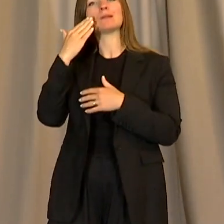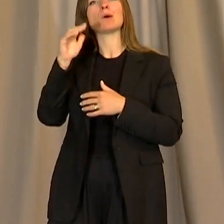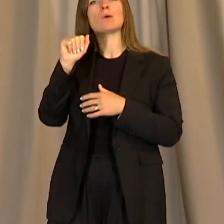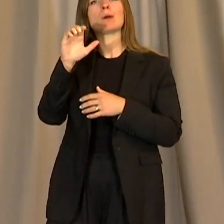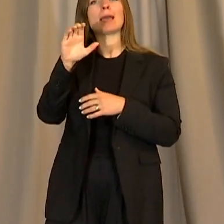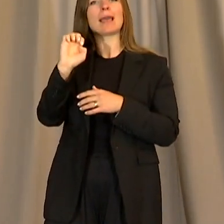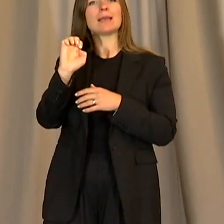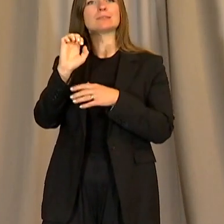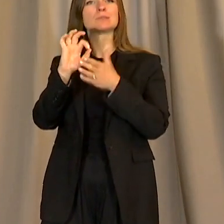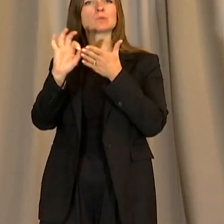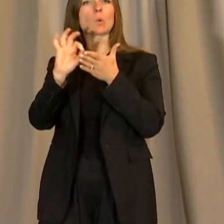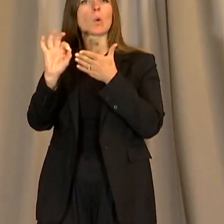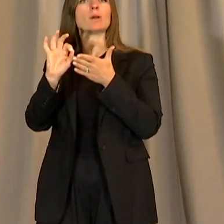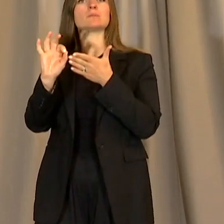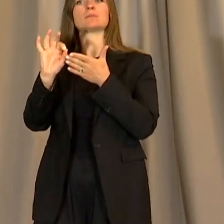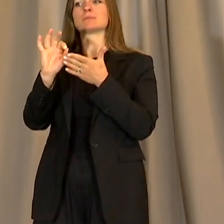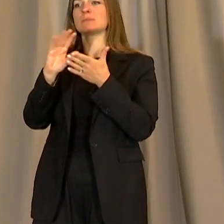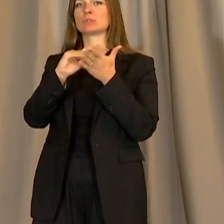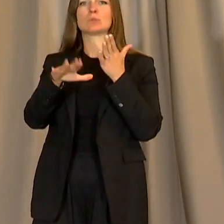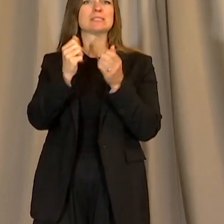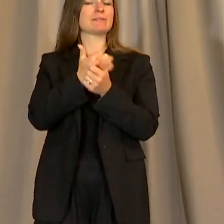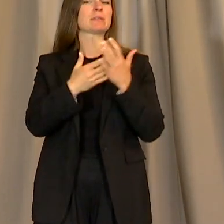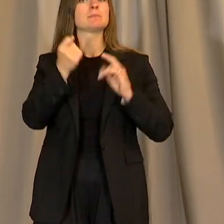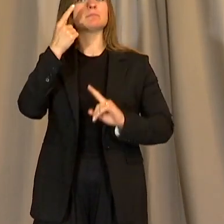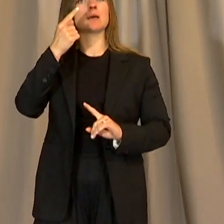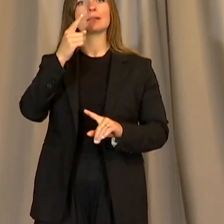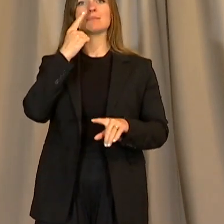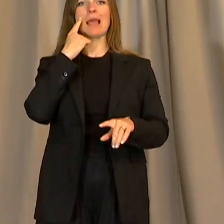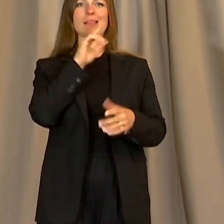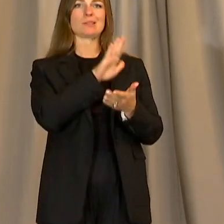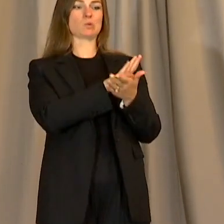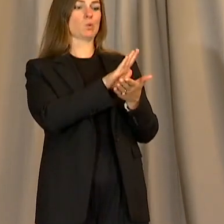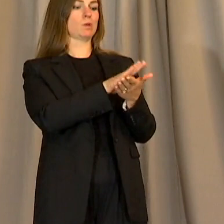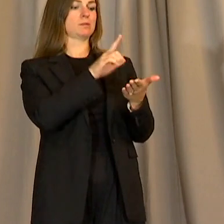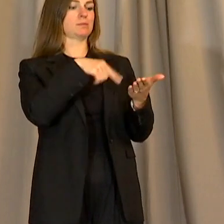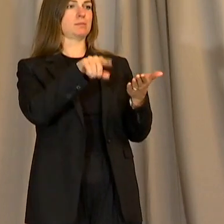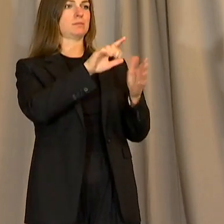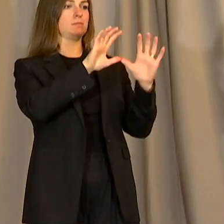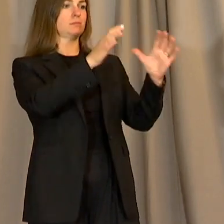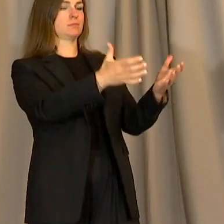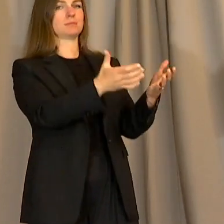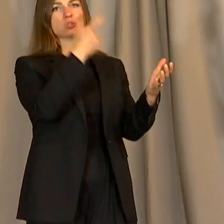ACEs scores of our students. But really, I think that schools are sites of trauma, honestly.